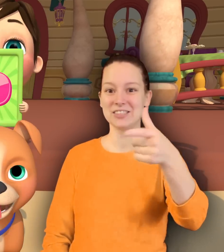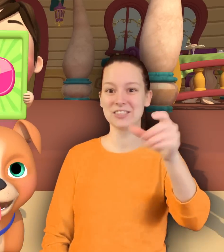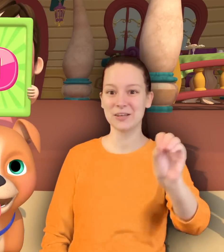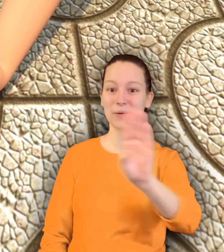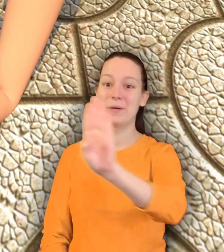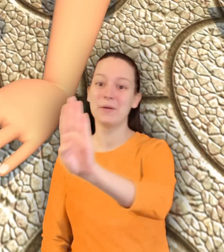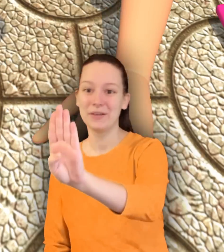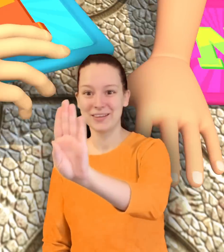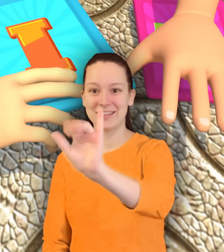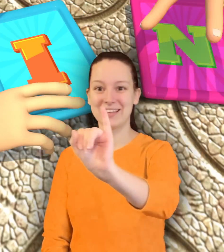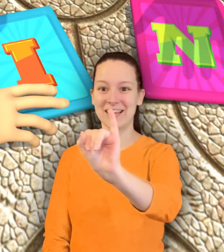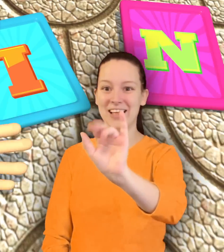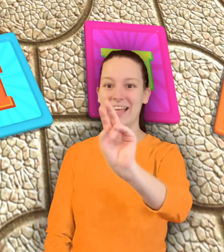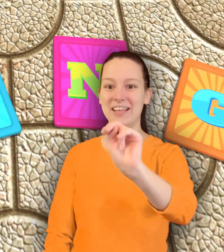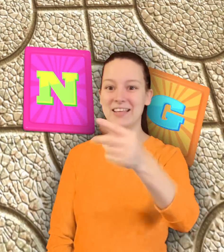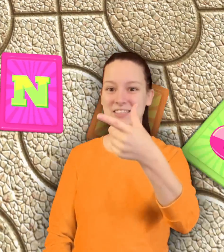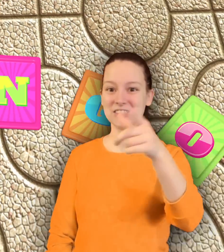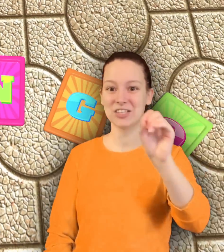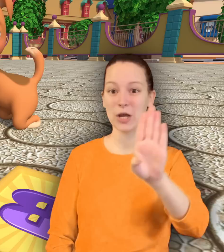B-I-N-G-O,